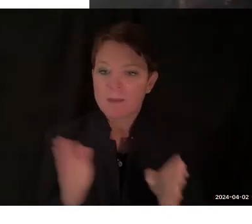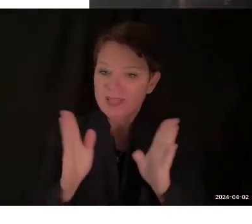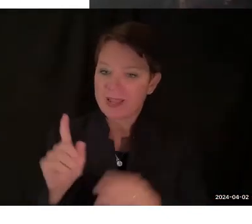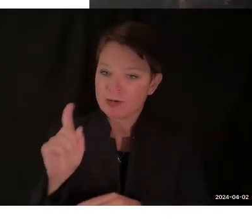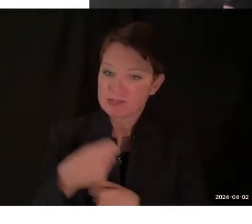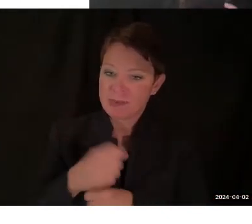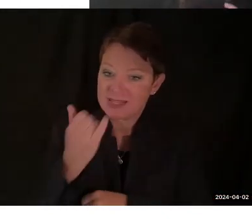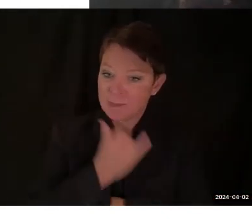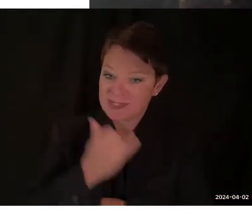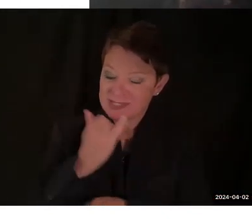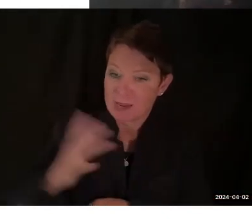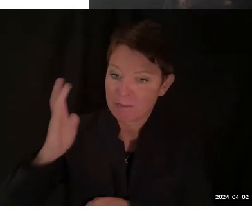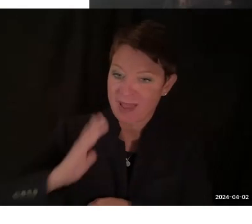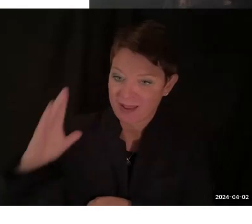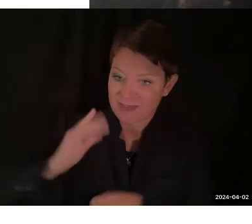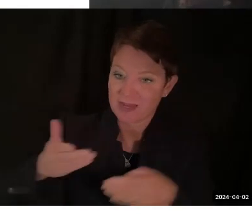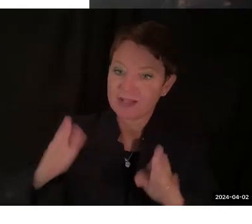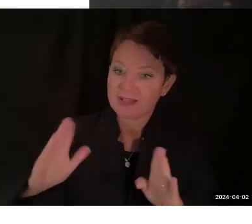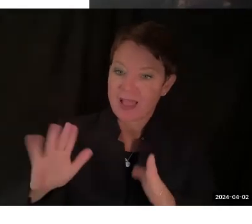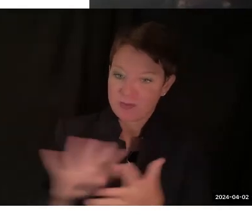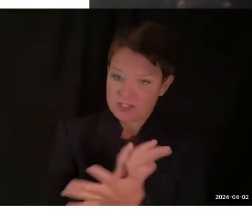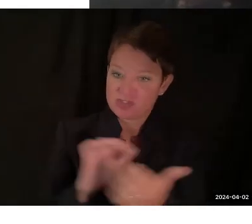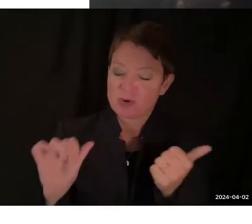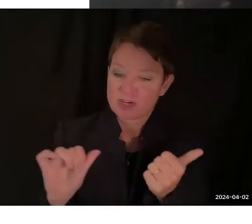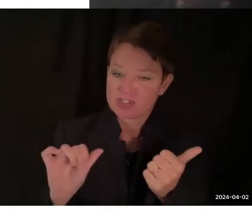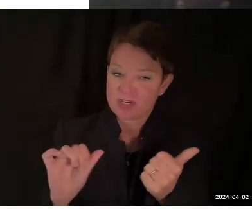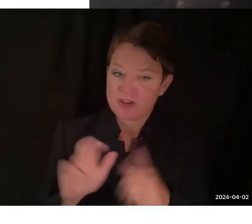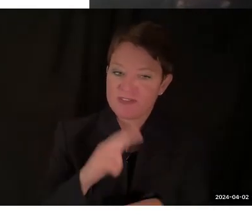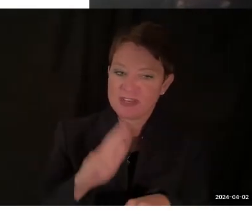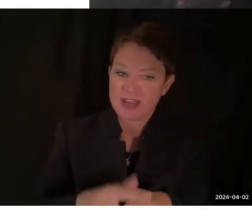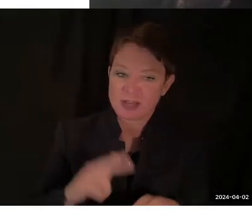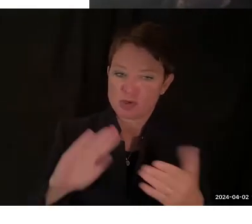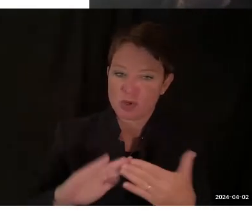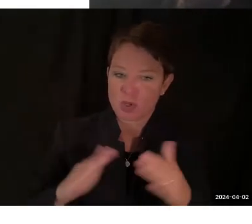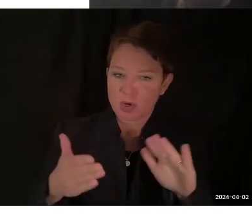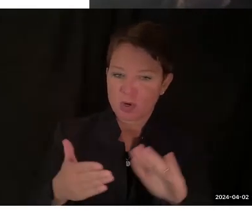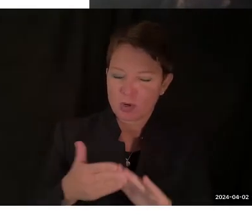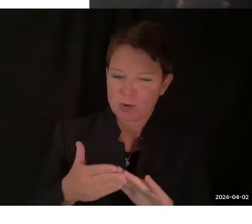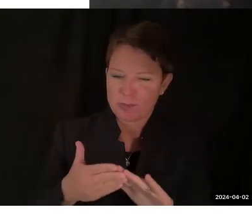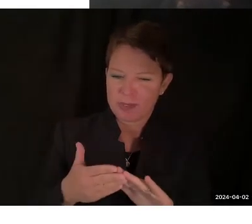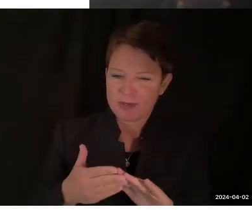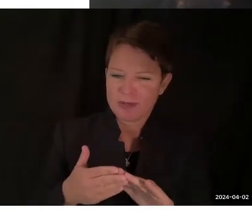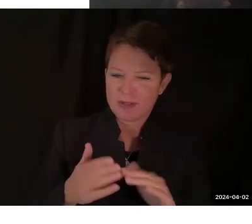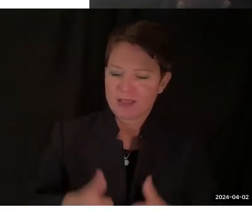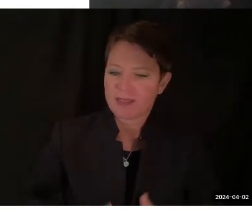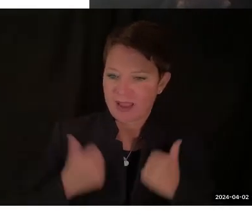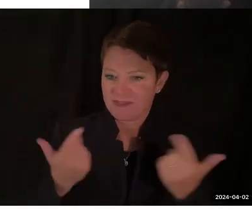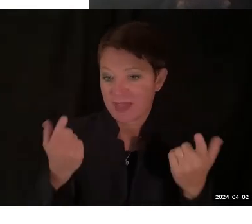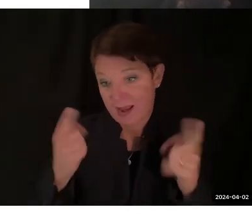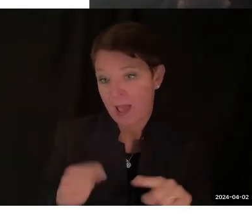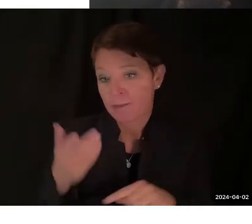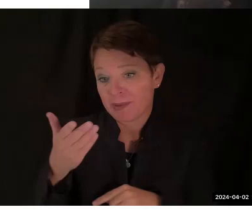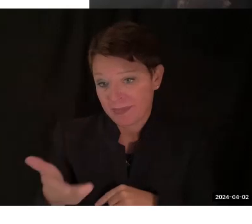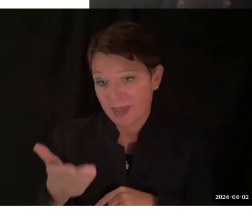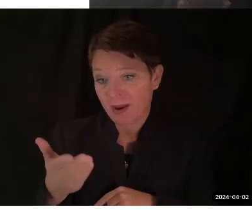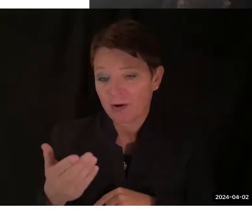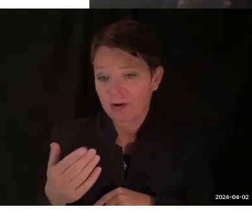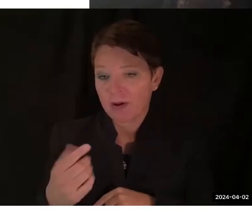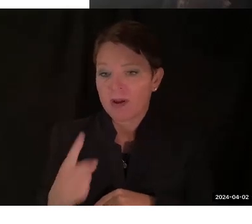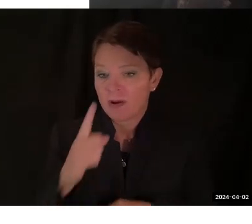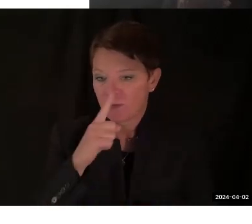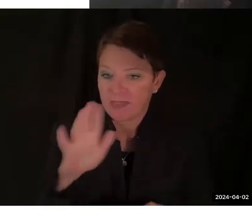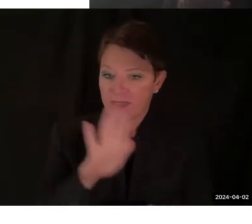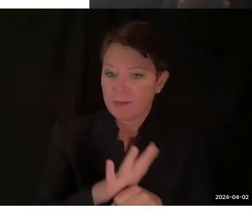the mistake back then of allowing the destruction of the natural urbanism that existed here for the promise